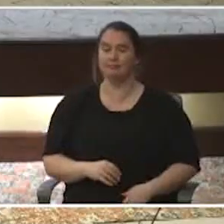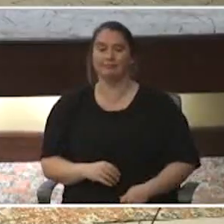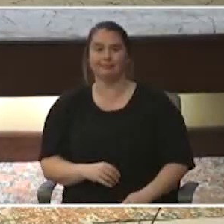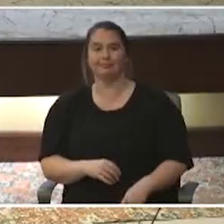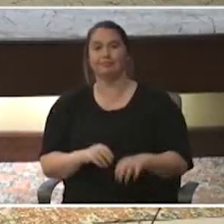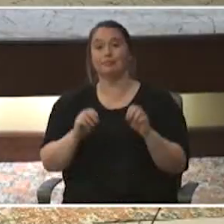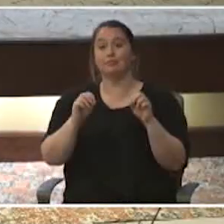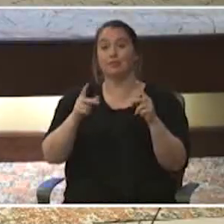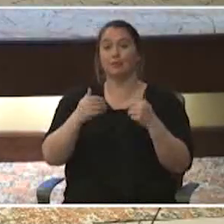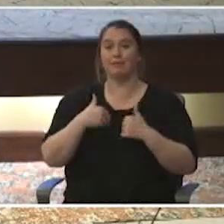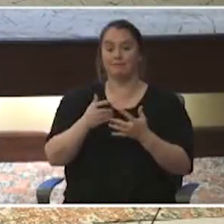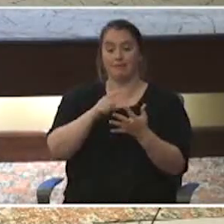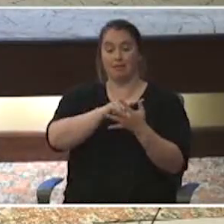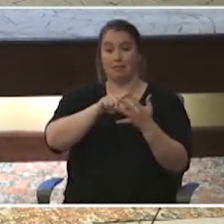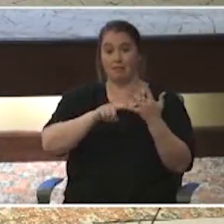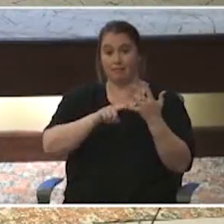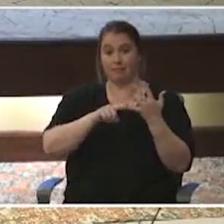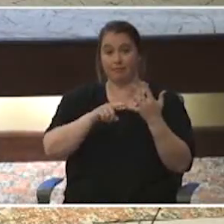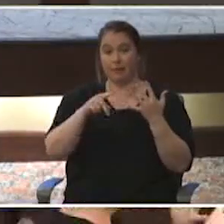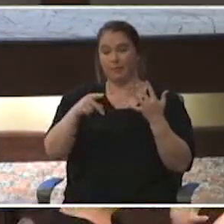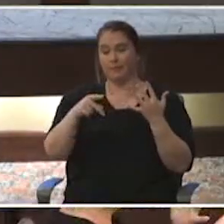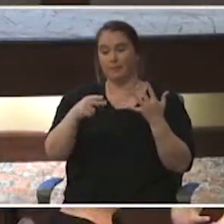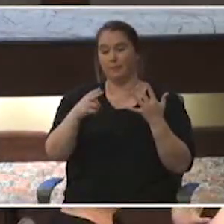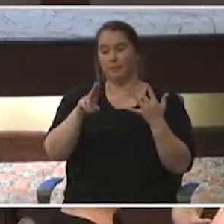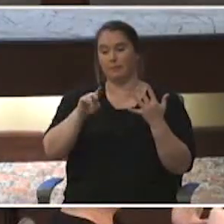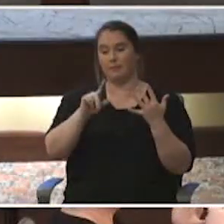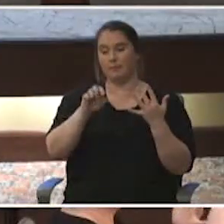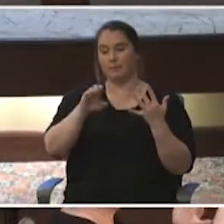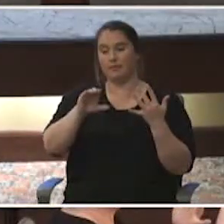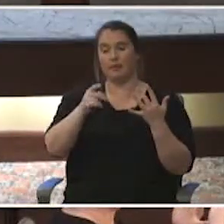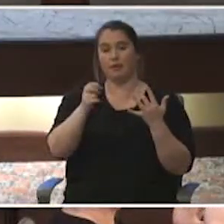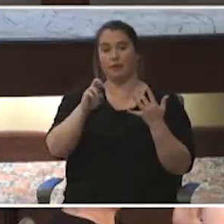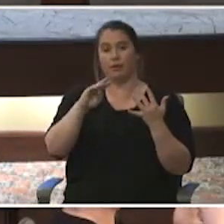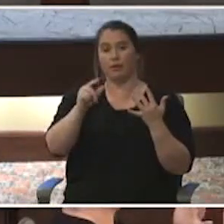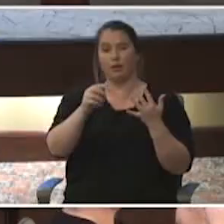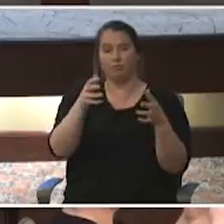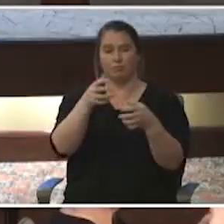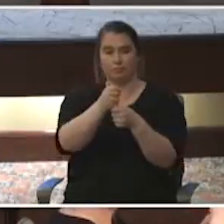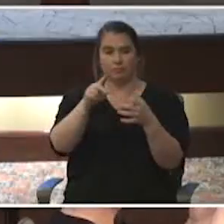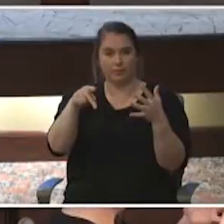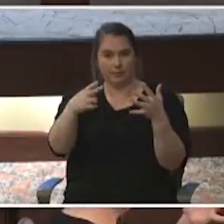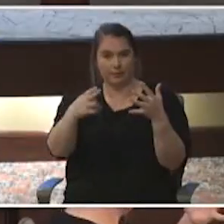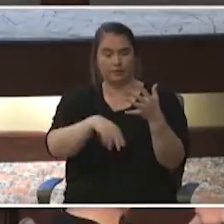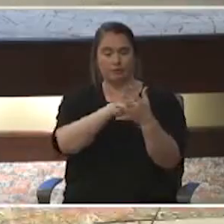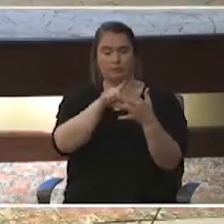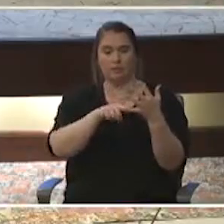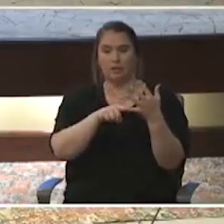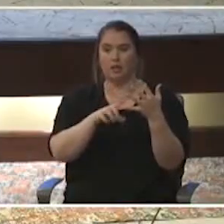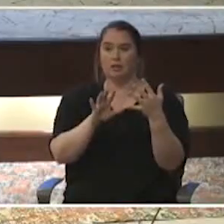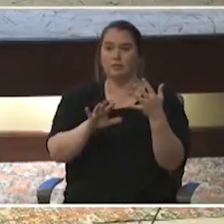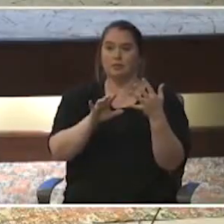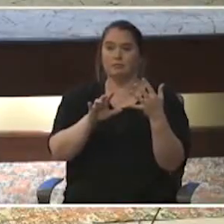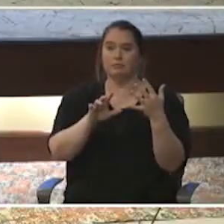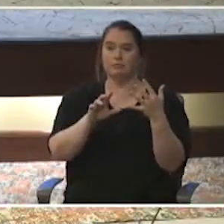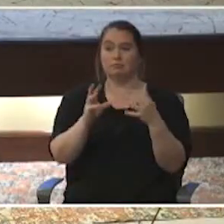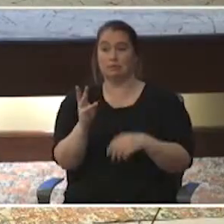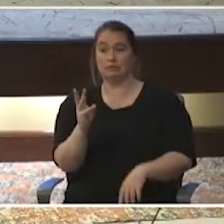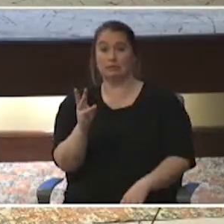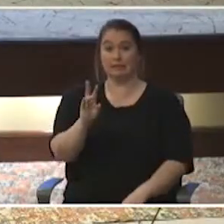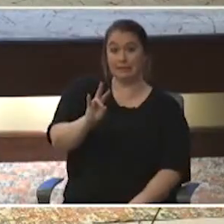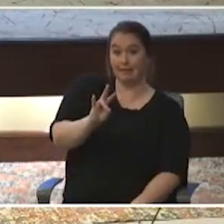All right, we have 5 public hearings on today's agenda, which puts us just one short of 6, 7.